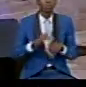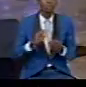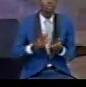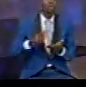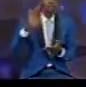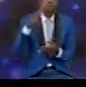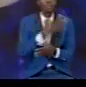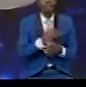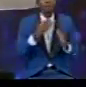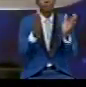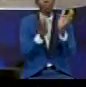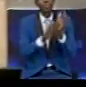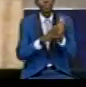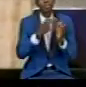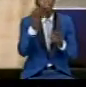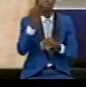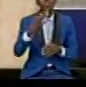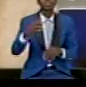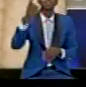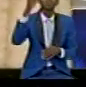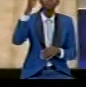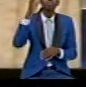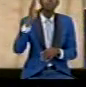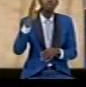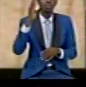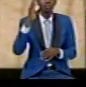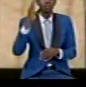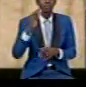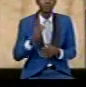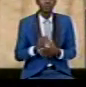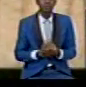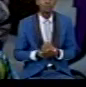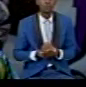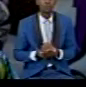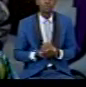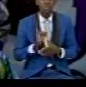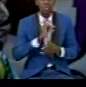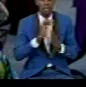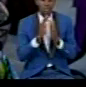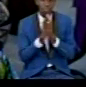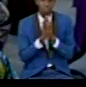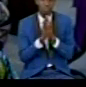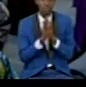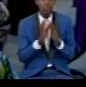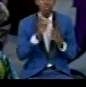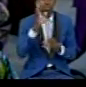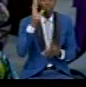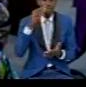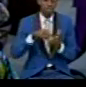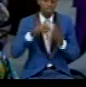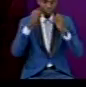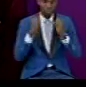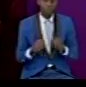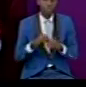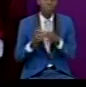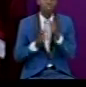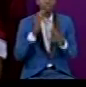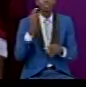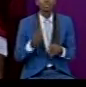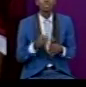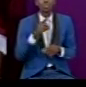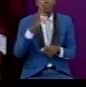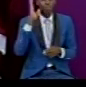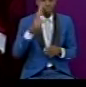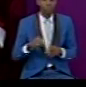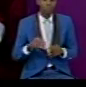the glory and the praise of God. I pray you'll stand firm, you'll